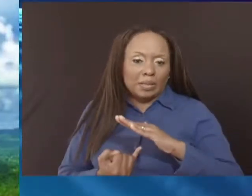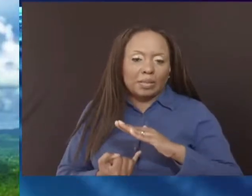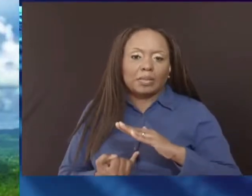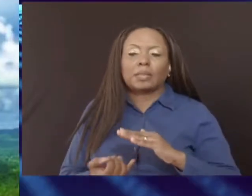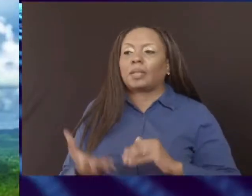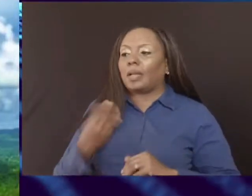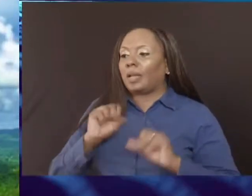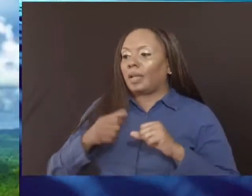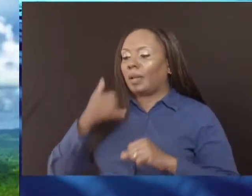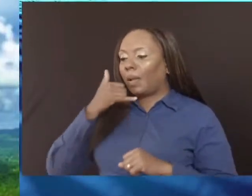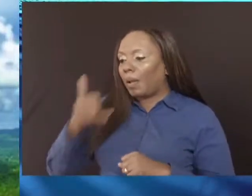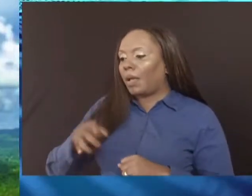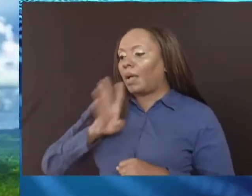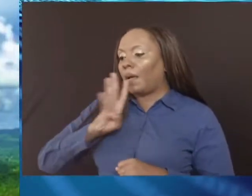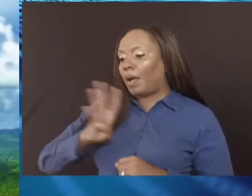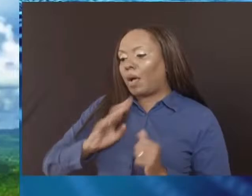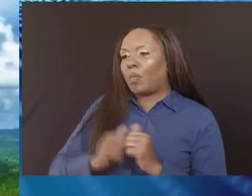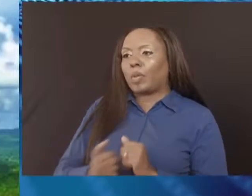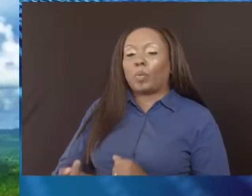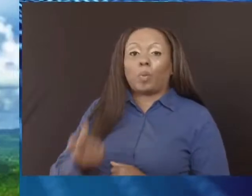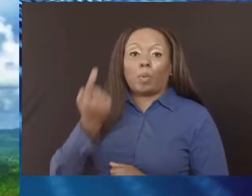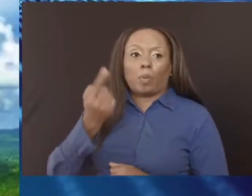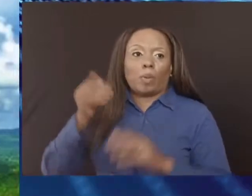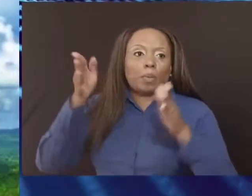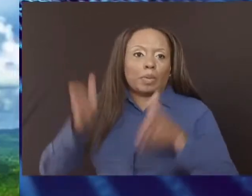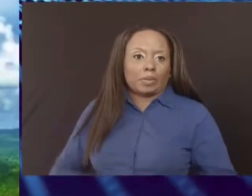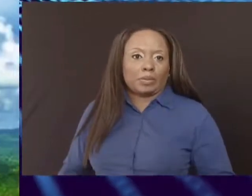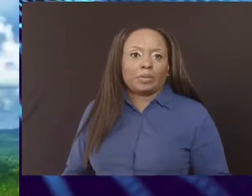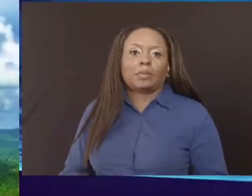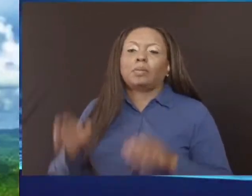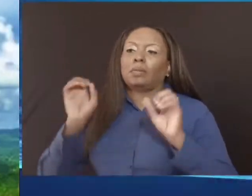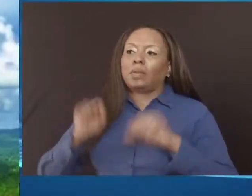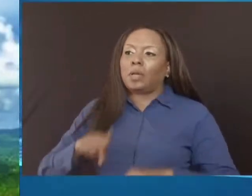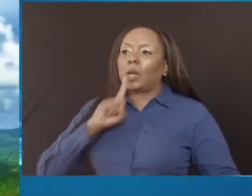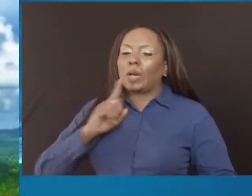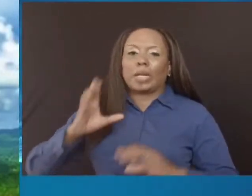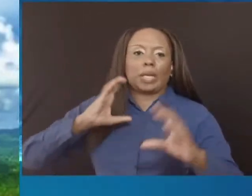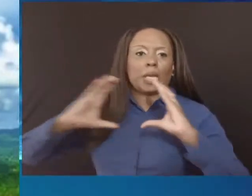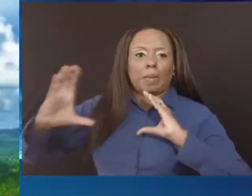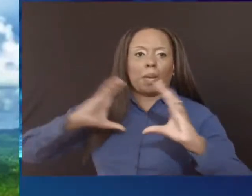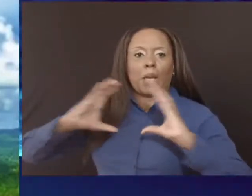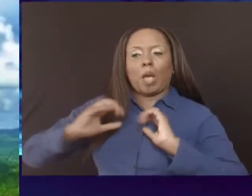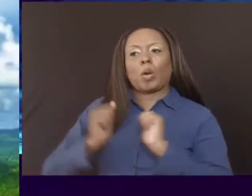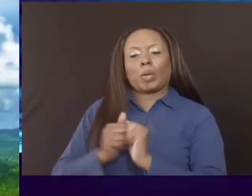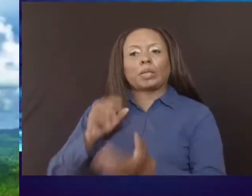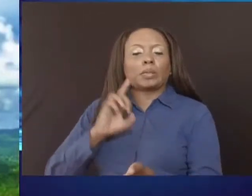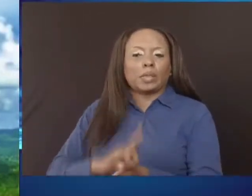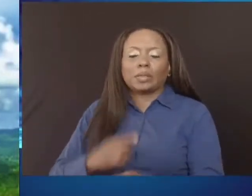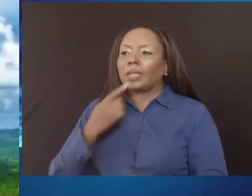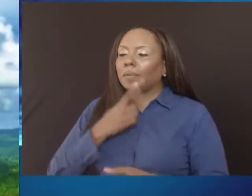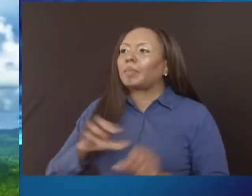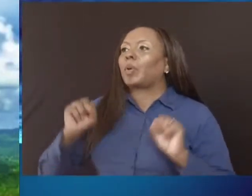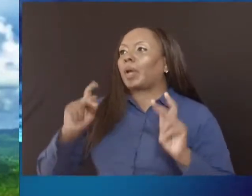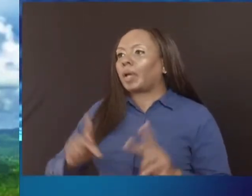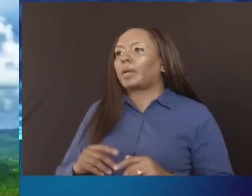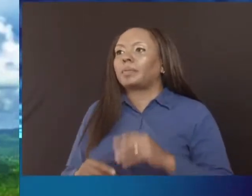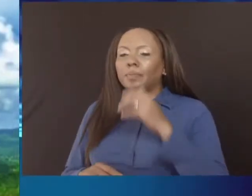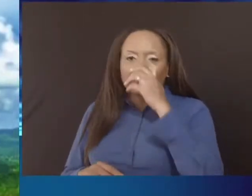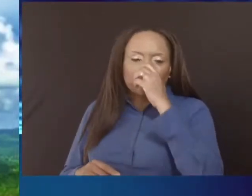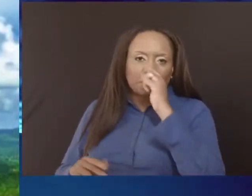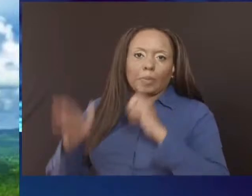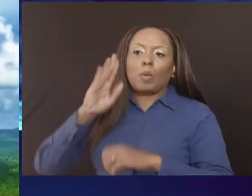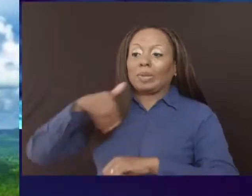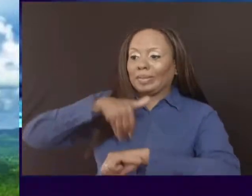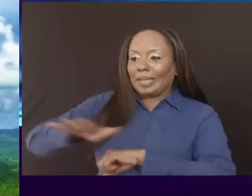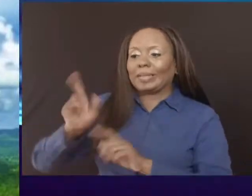and talk to one of our specialists who can directly communicate with the doctors and say, okay, I need a team out to that